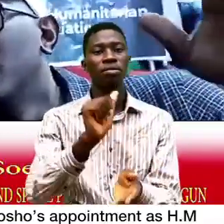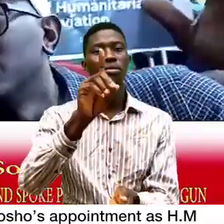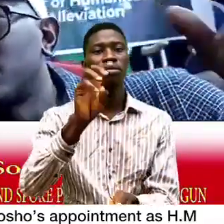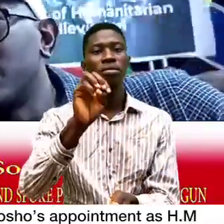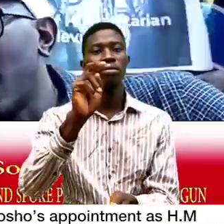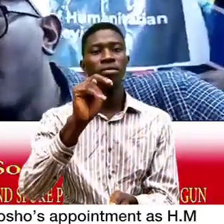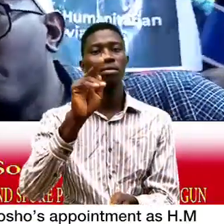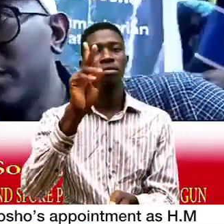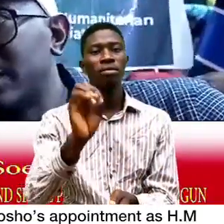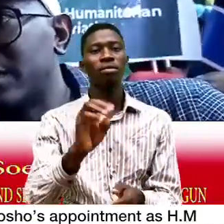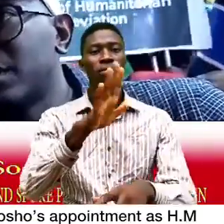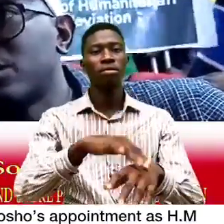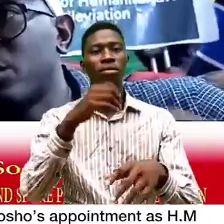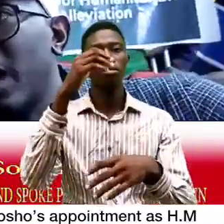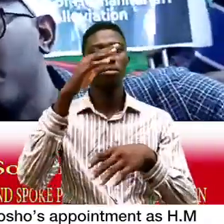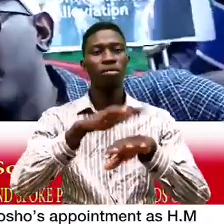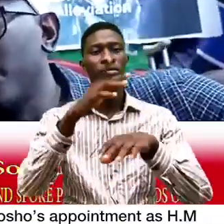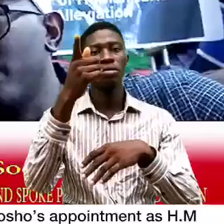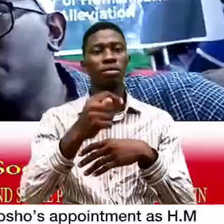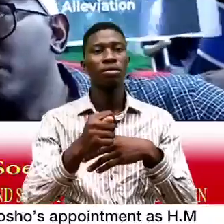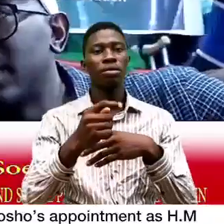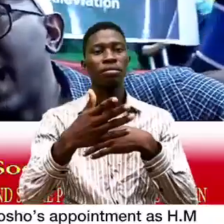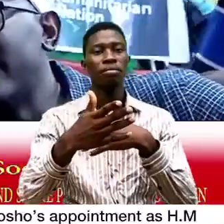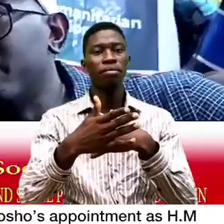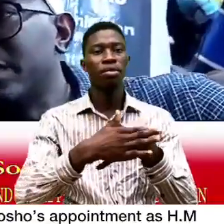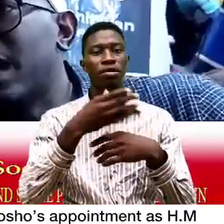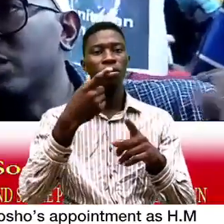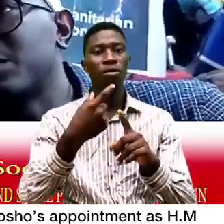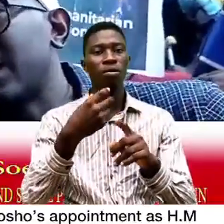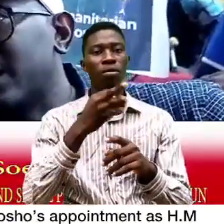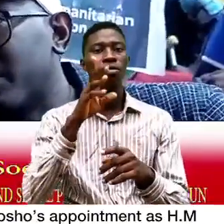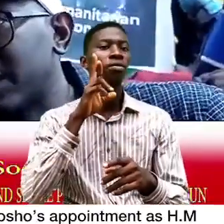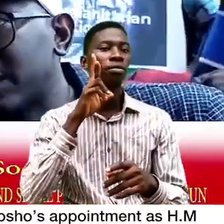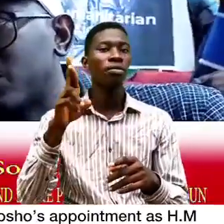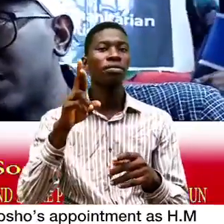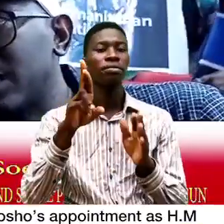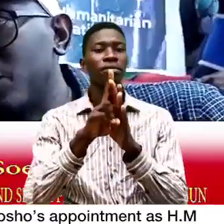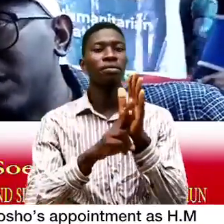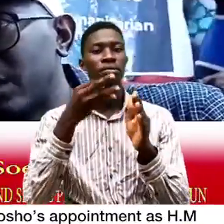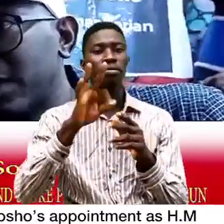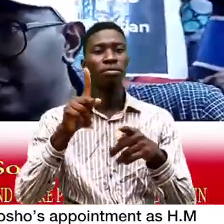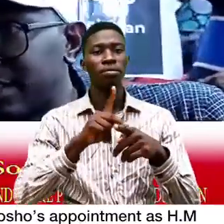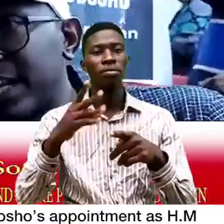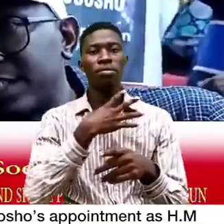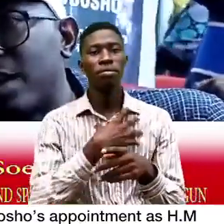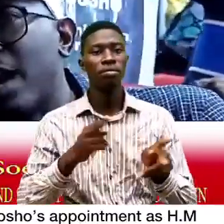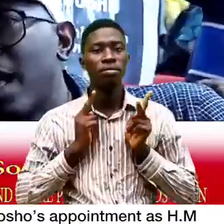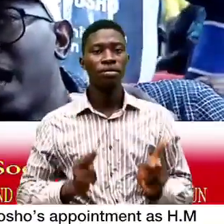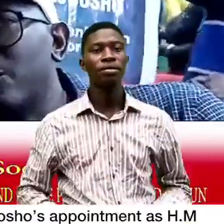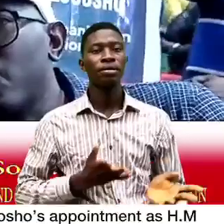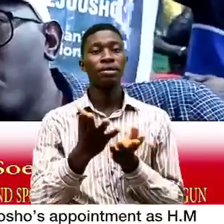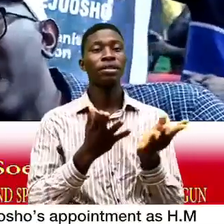Tejuosho comes on the back of a record of competence and humanitarian